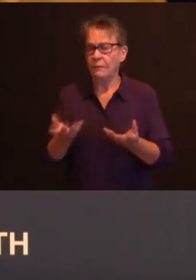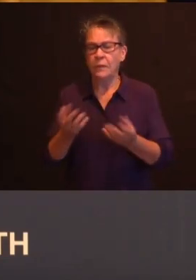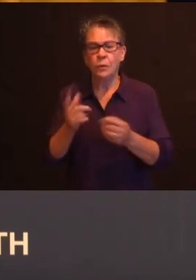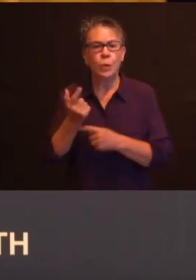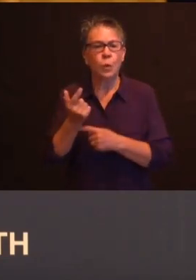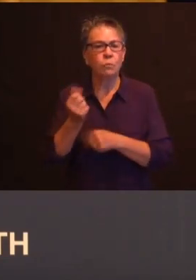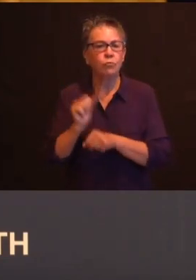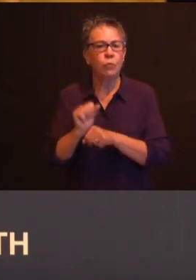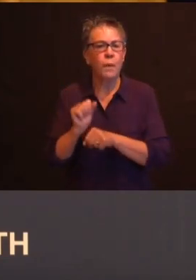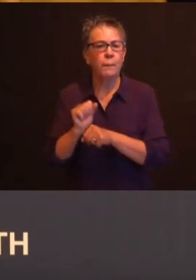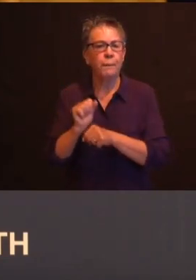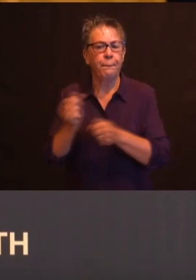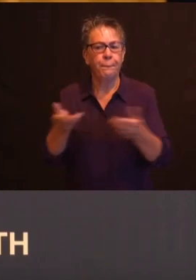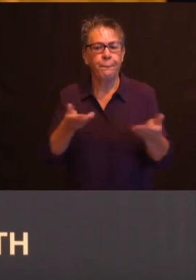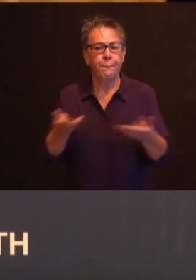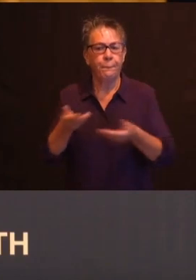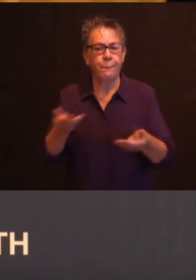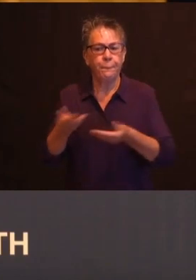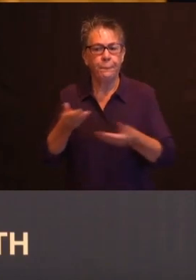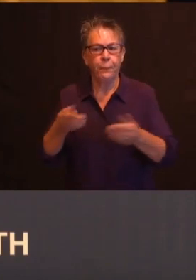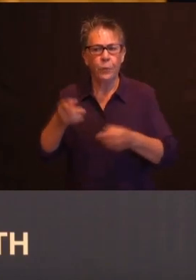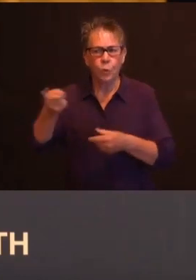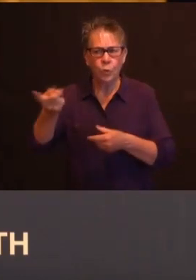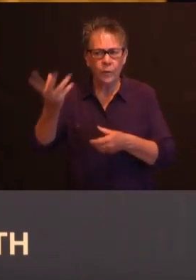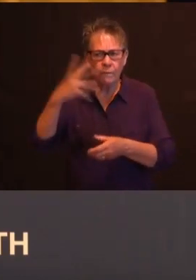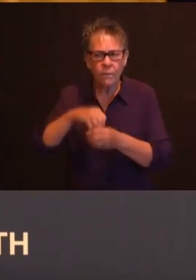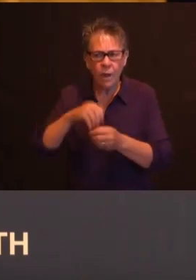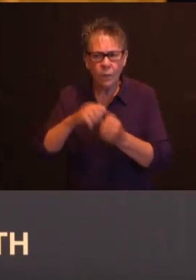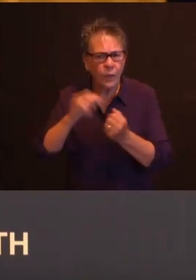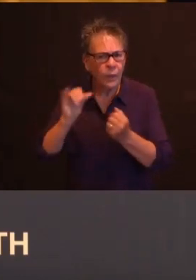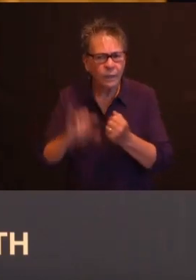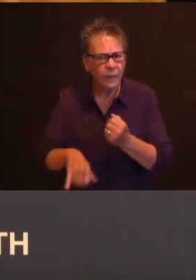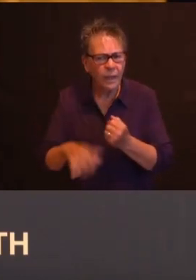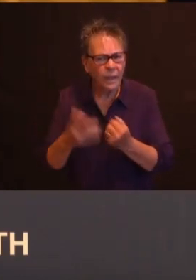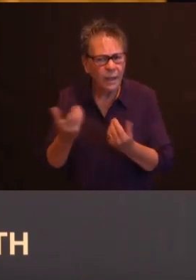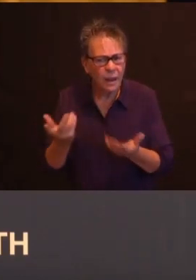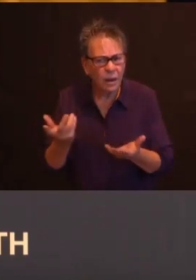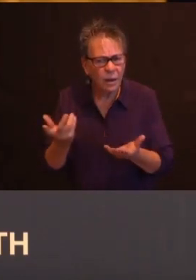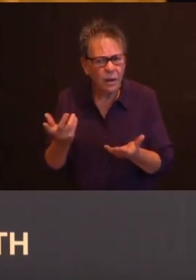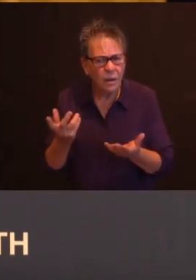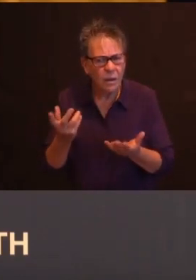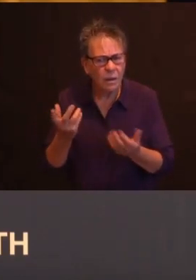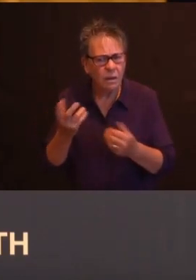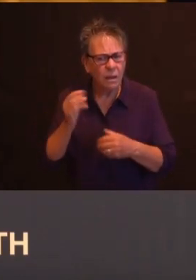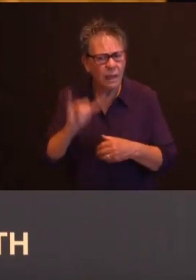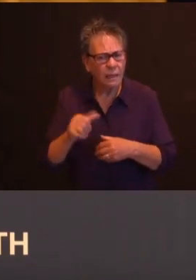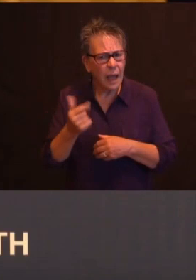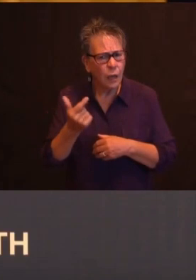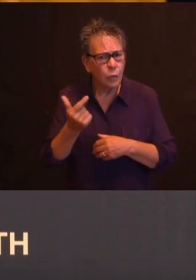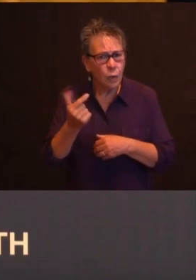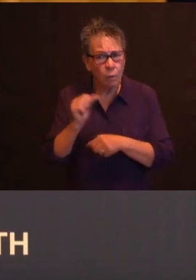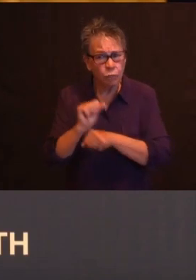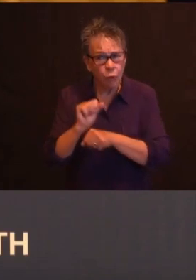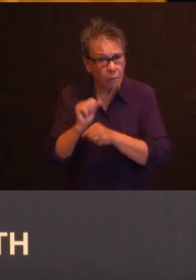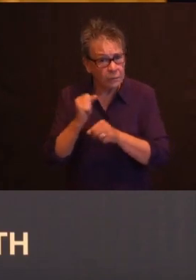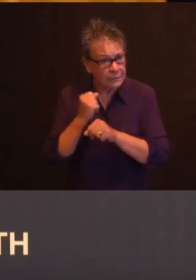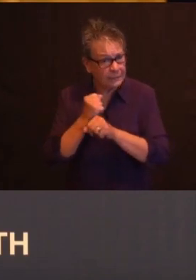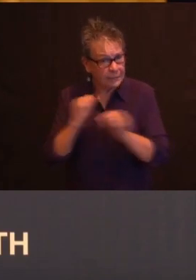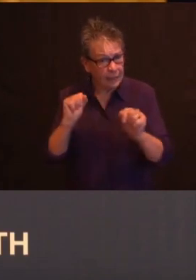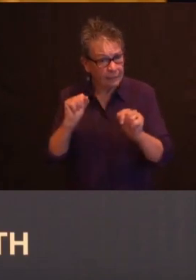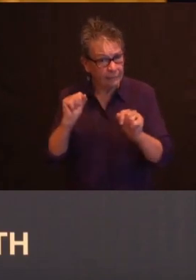and when did that begin? Can you confirm whether those 21 jobs were saved or not? And did you play any role in the firm getting the